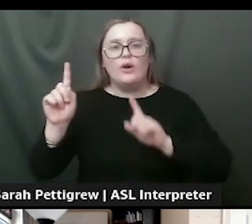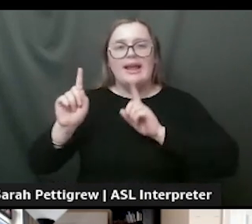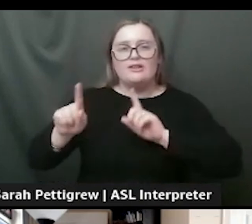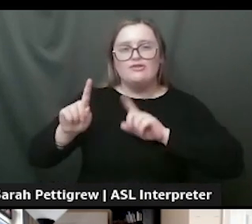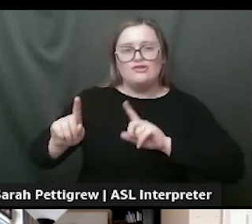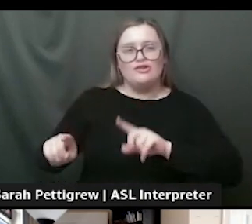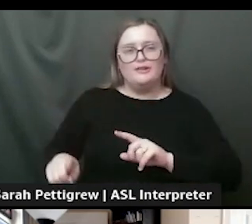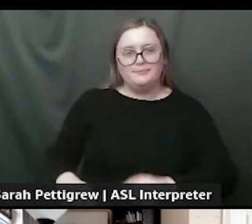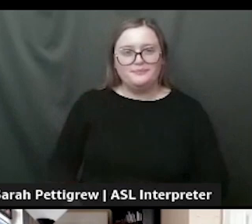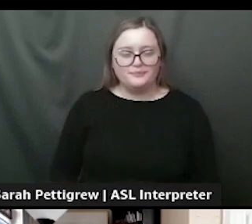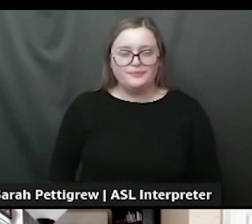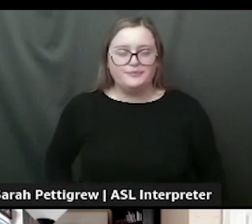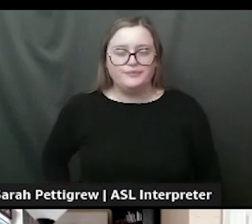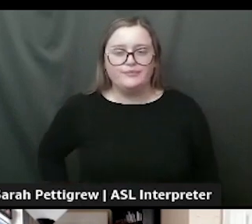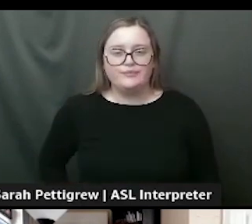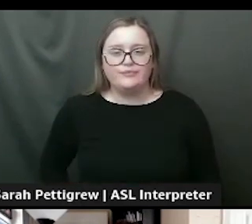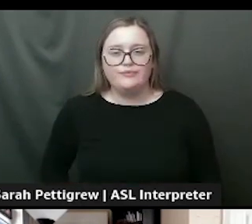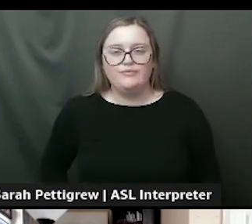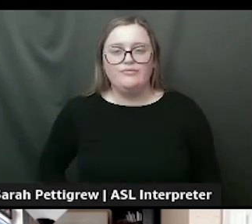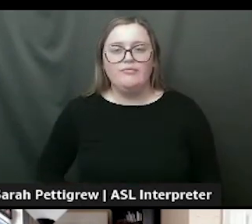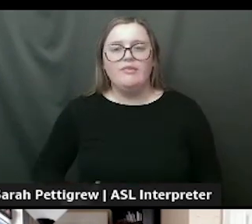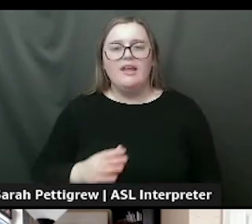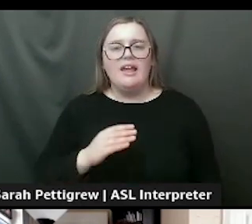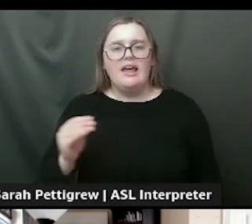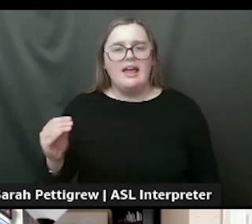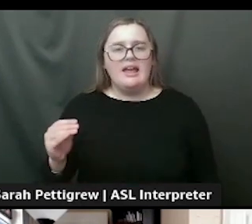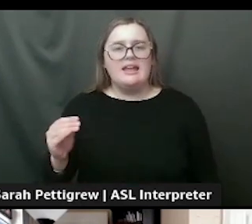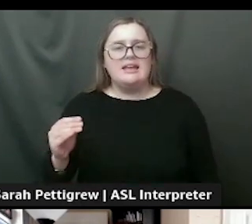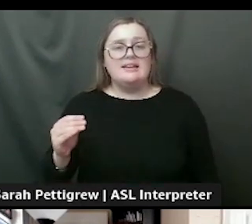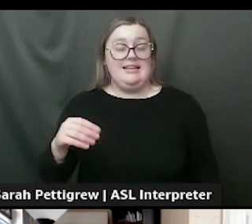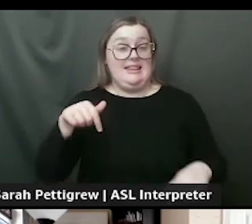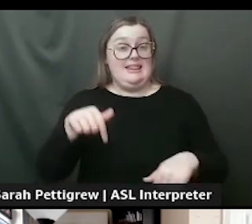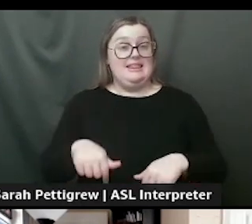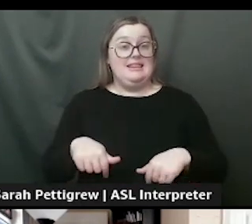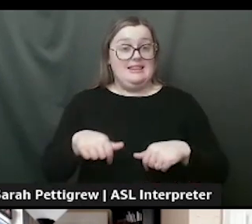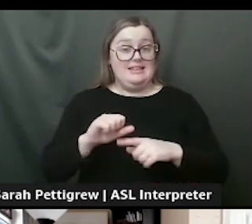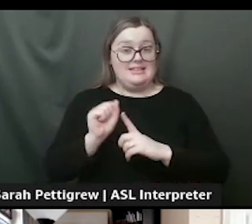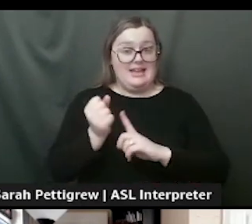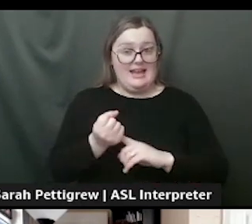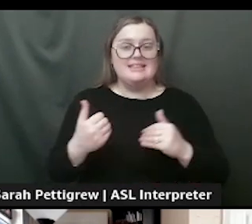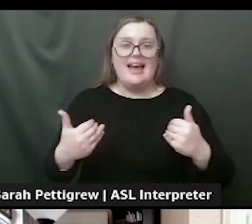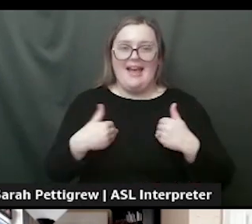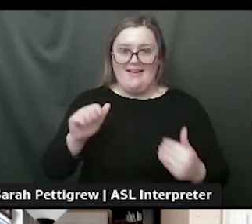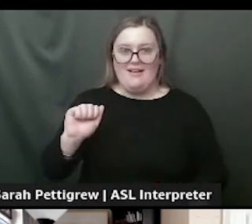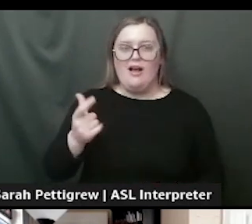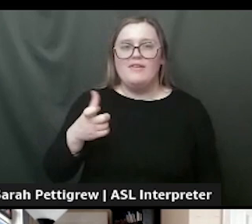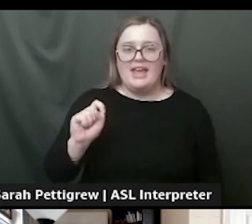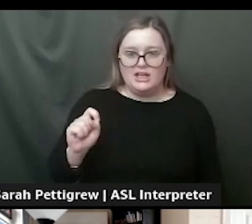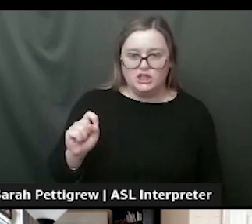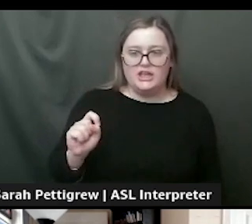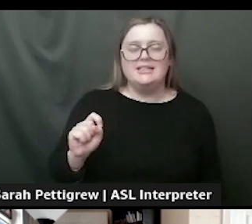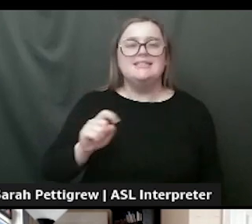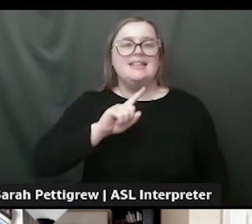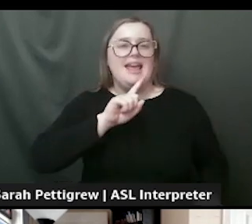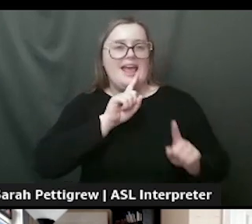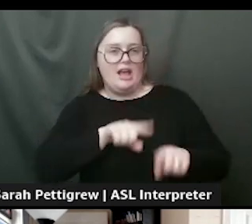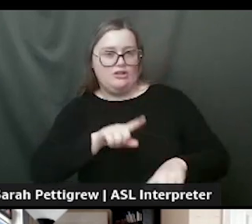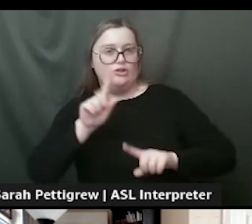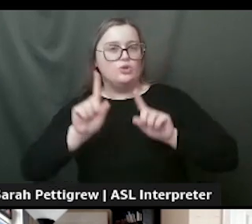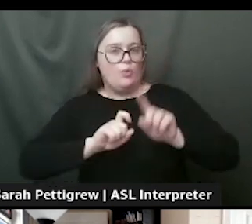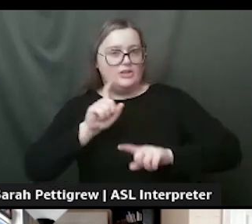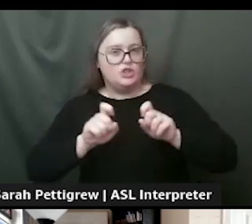questions. And in this case, I have an agent that answers questions about